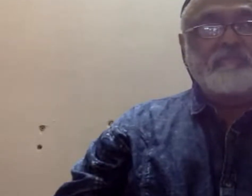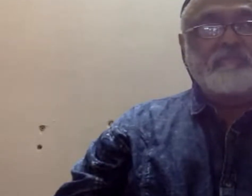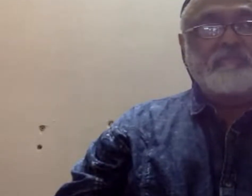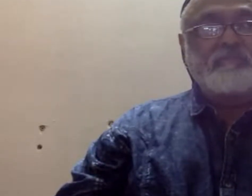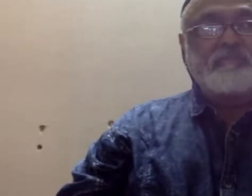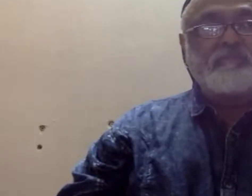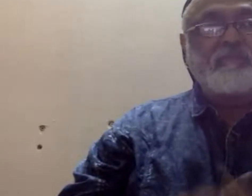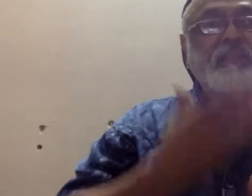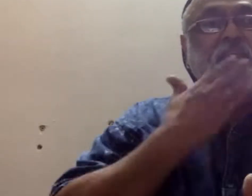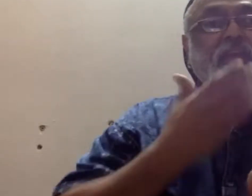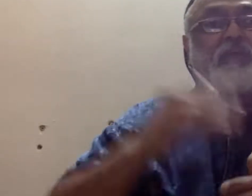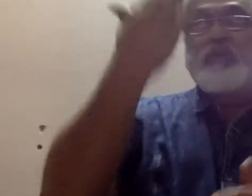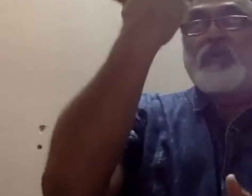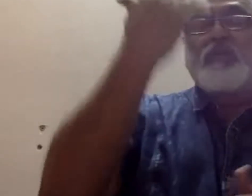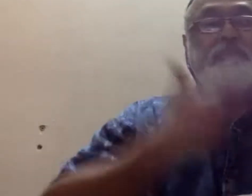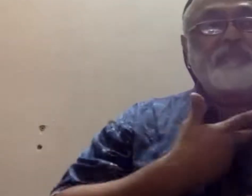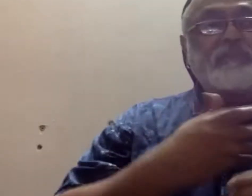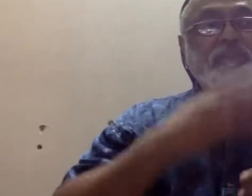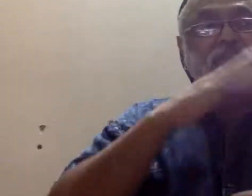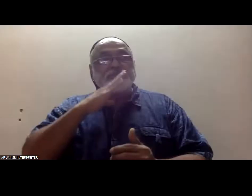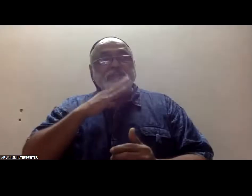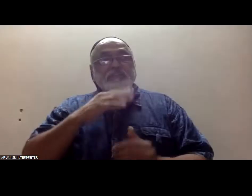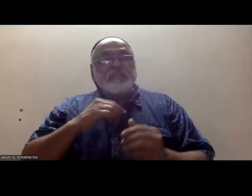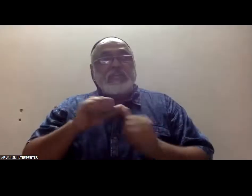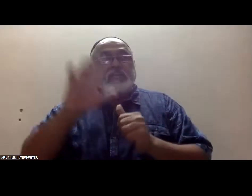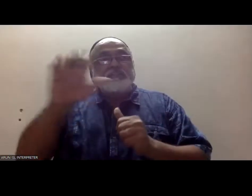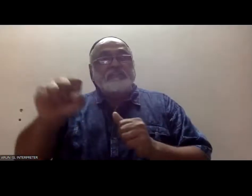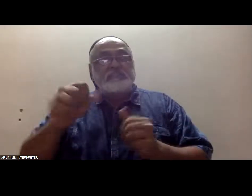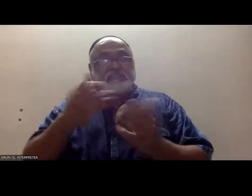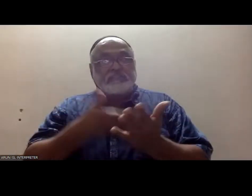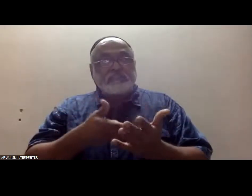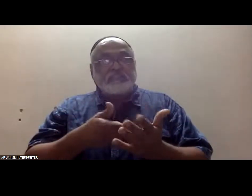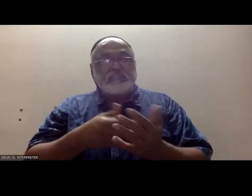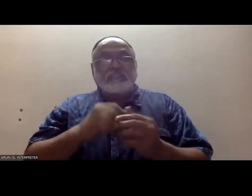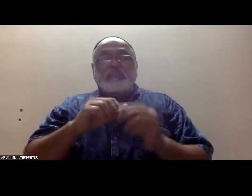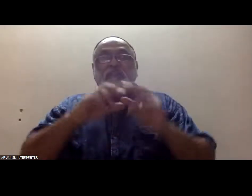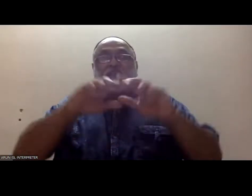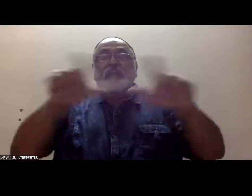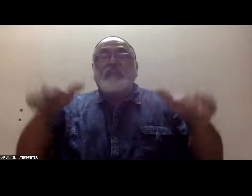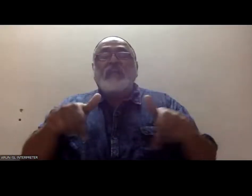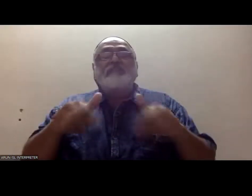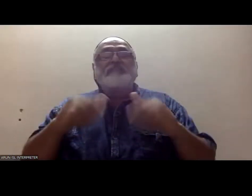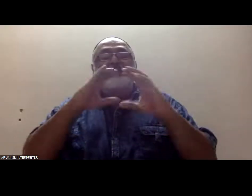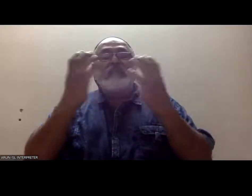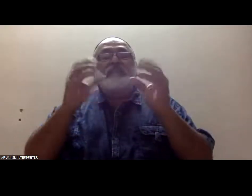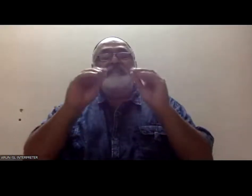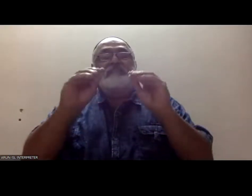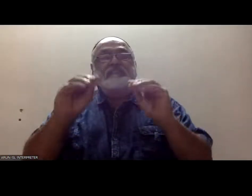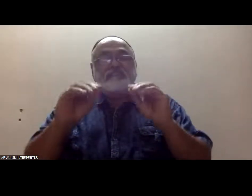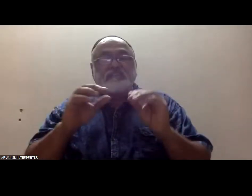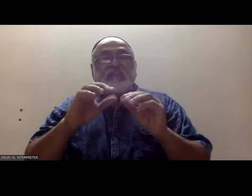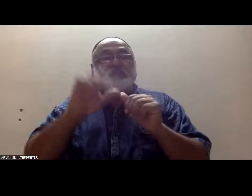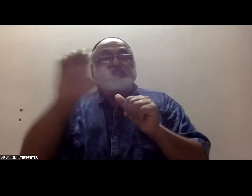Thank you for inviting me to speak about accessibility in this online certification course. And I'm really very happy that this